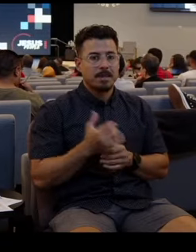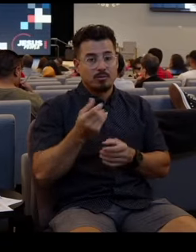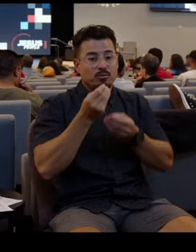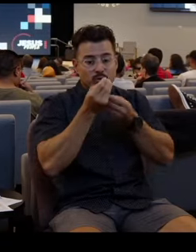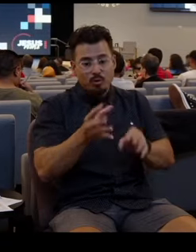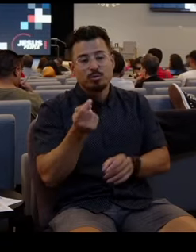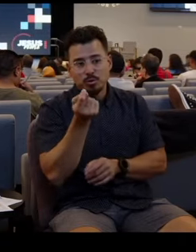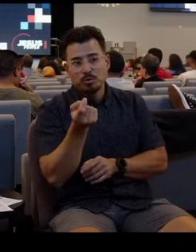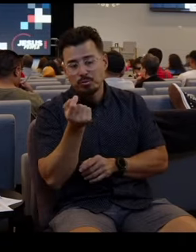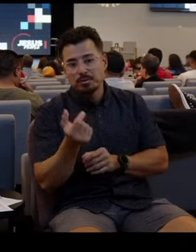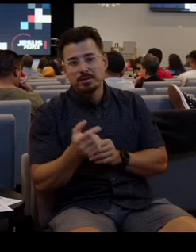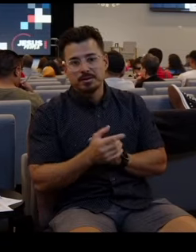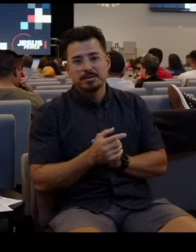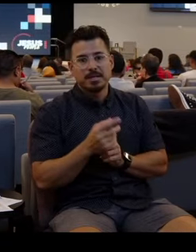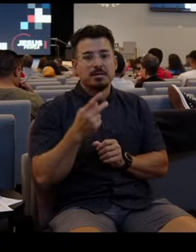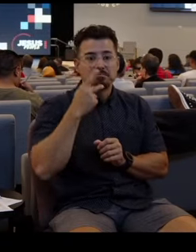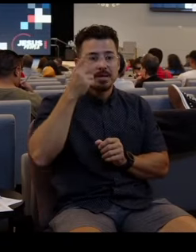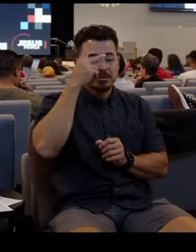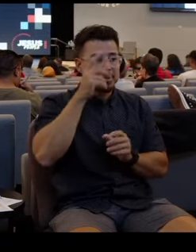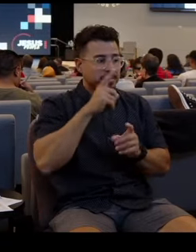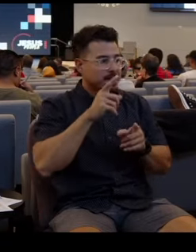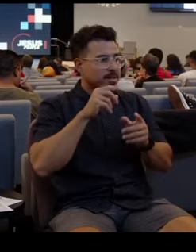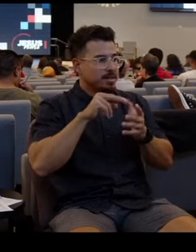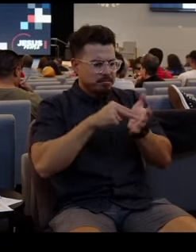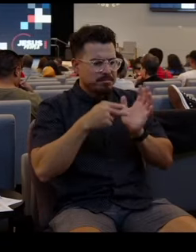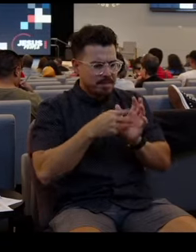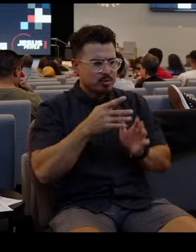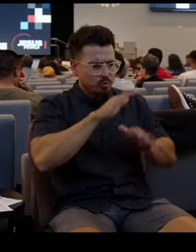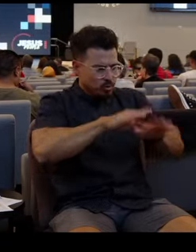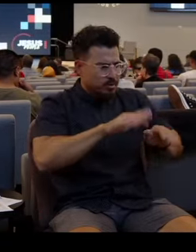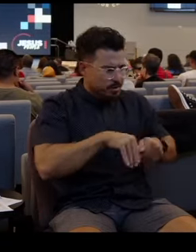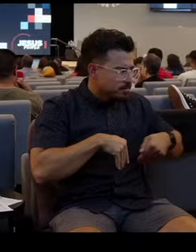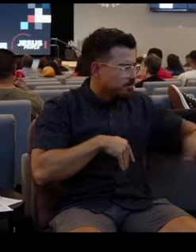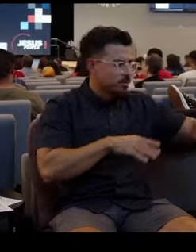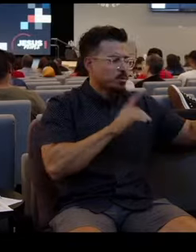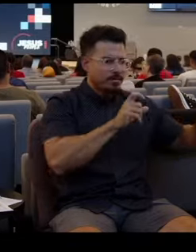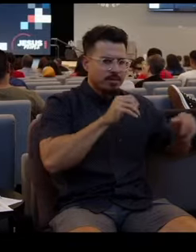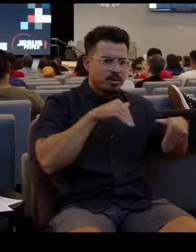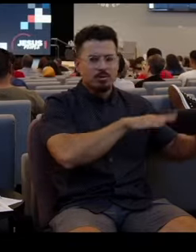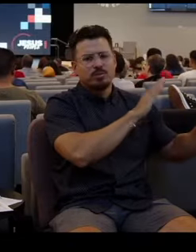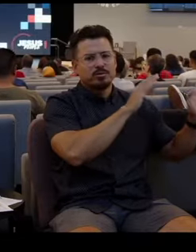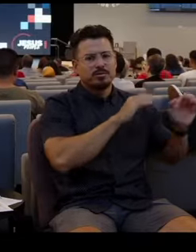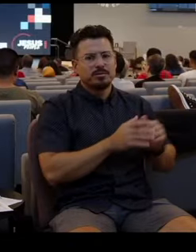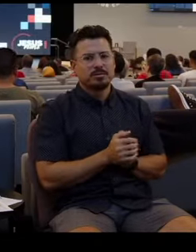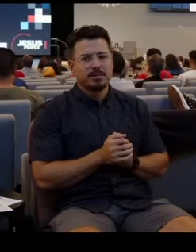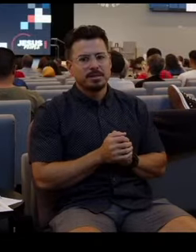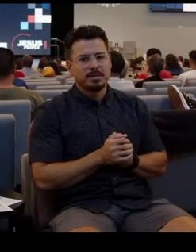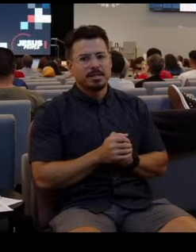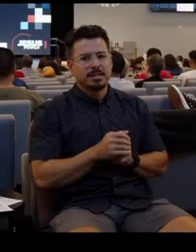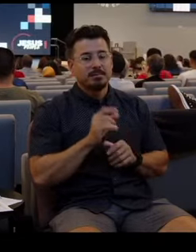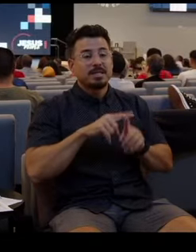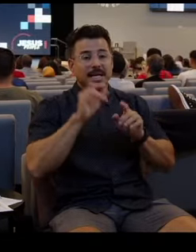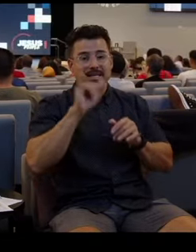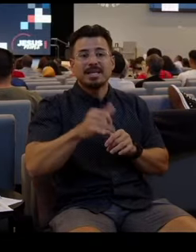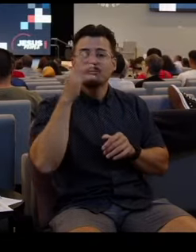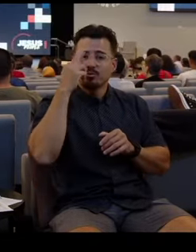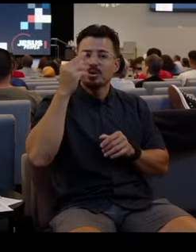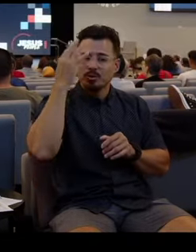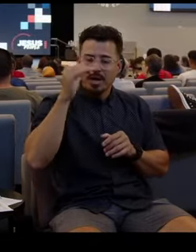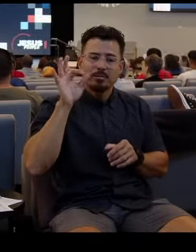tell you, parenting is turning loose. And that's, have you ever made the connection? That's why Pastor Warner has so many conference churches.